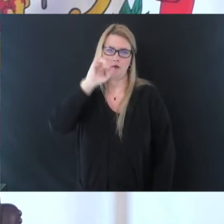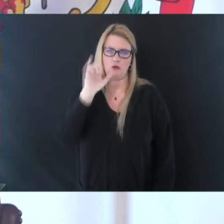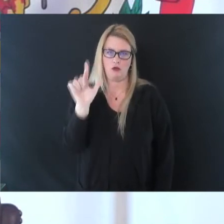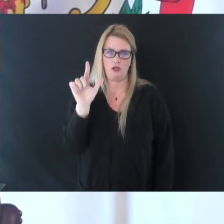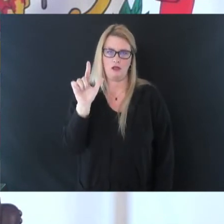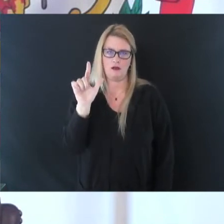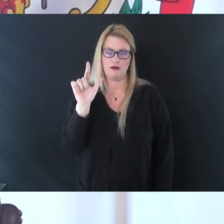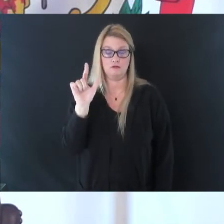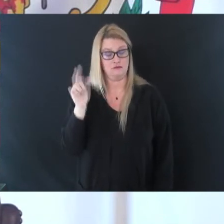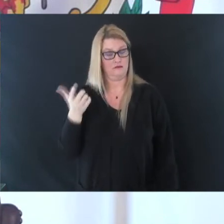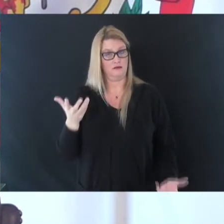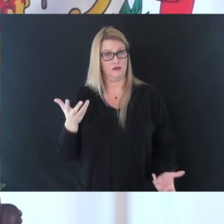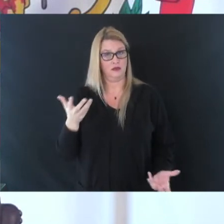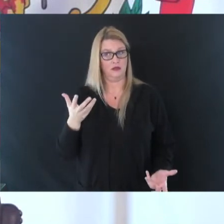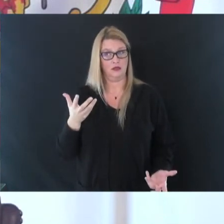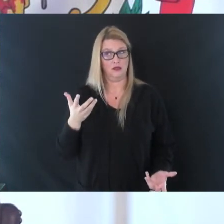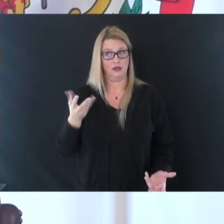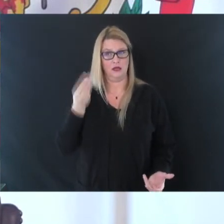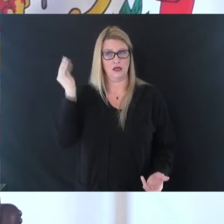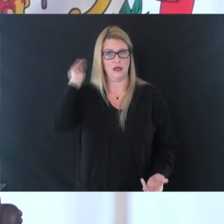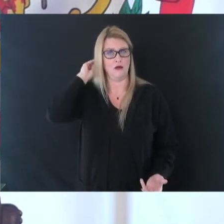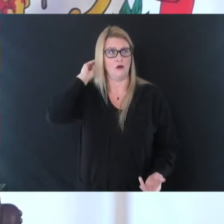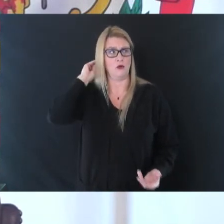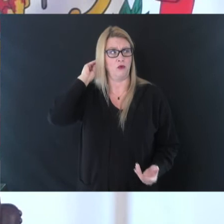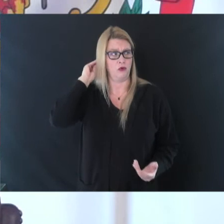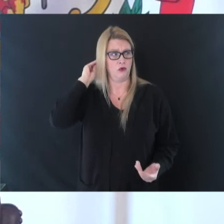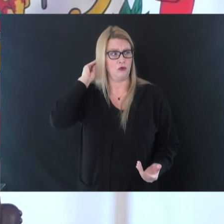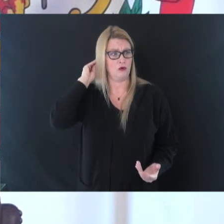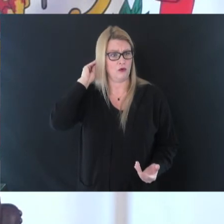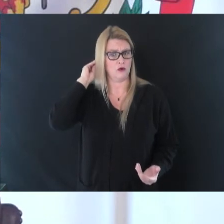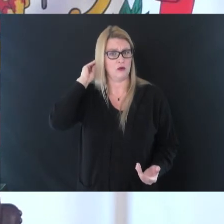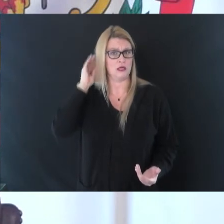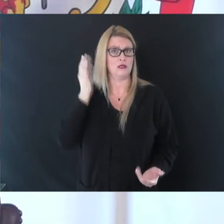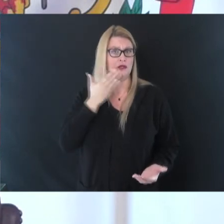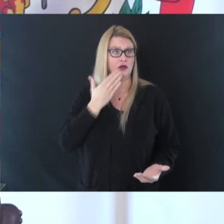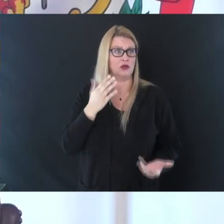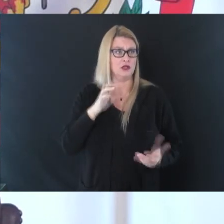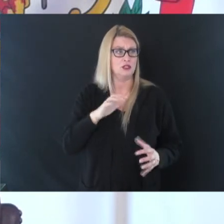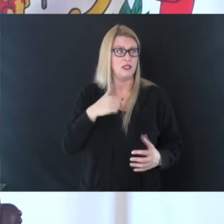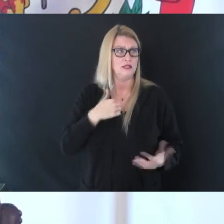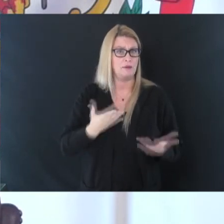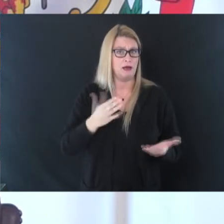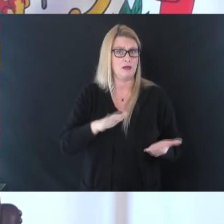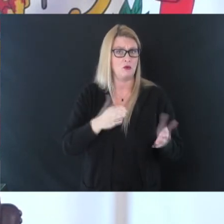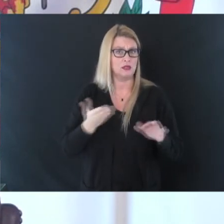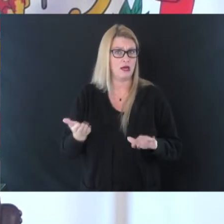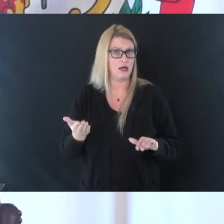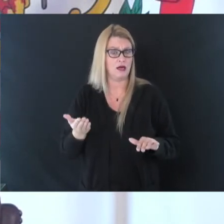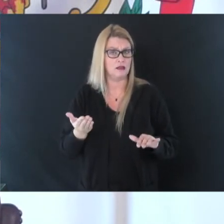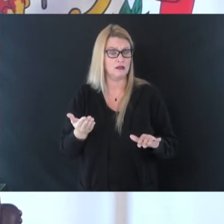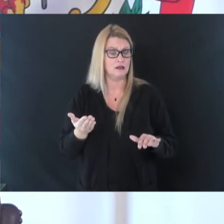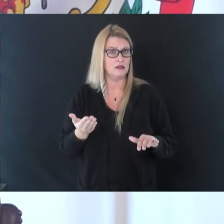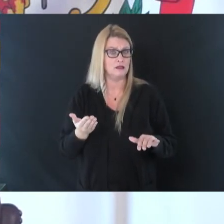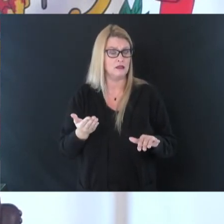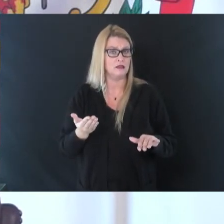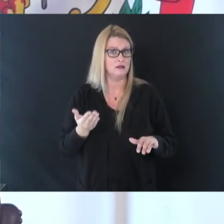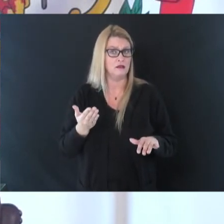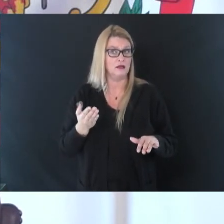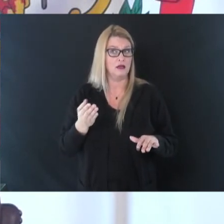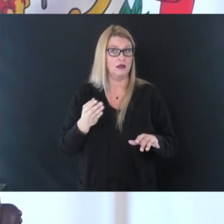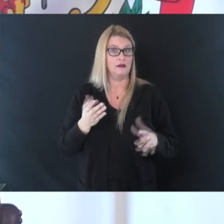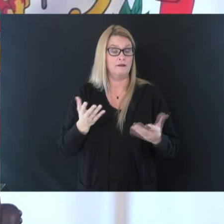thinking, dag, there's a good chance that I'm not going to make it here. And there's a good chance I'm going to get